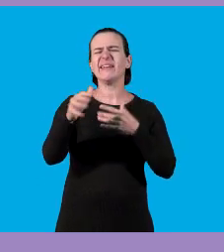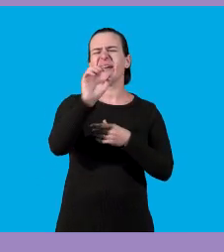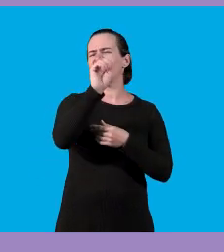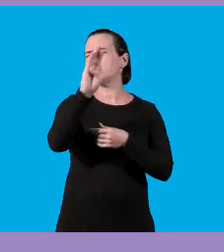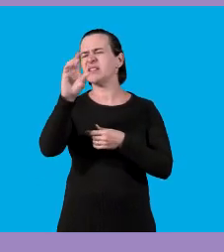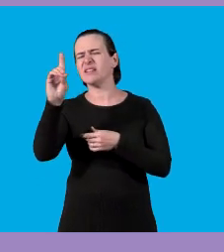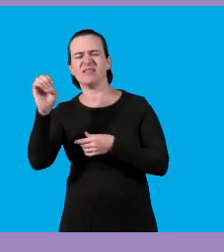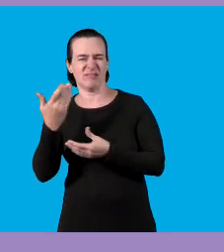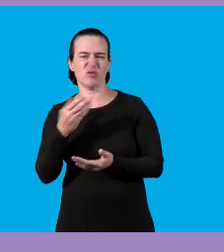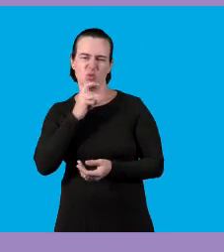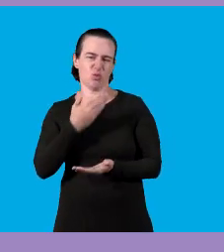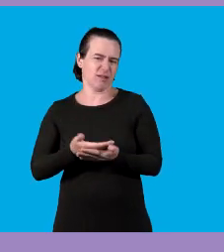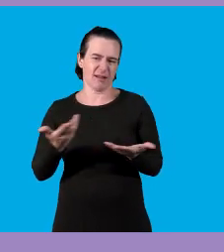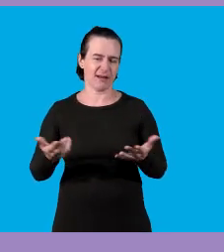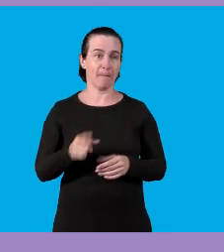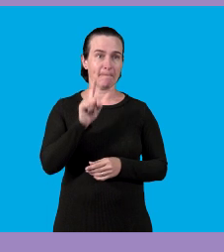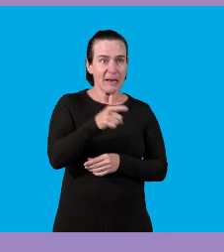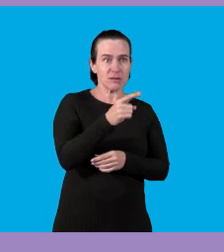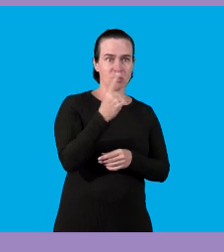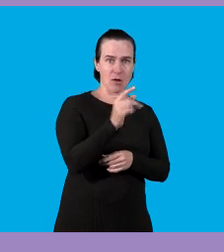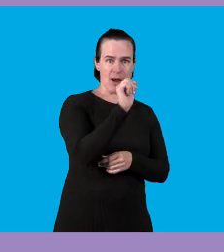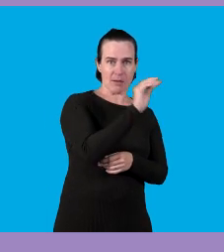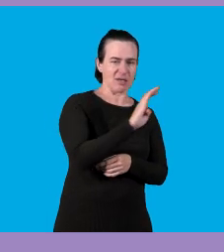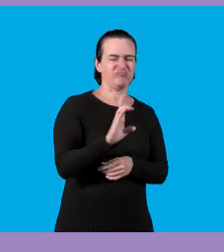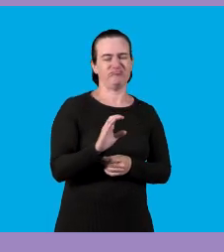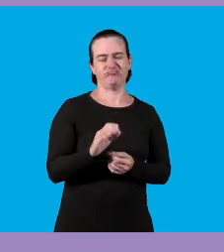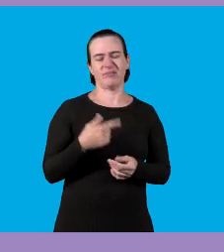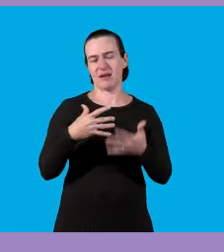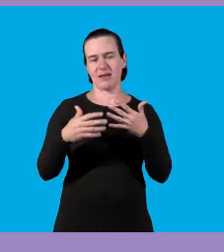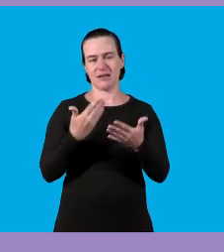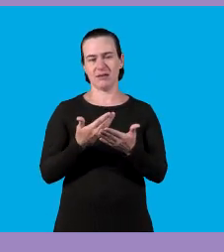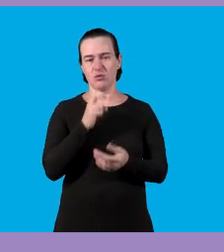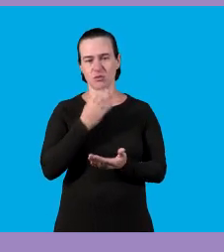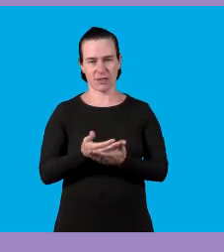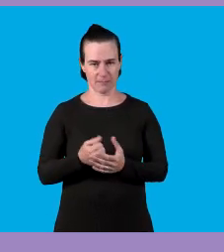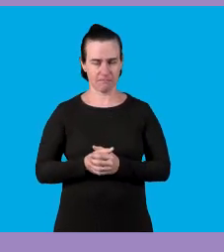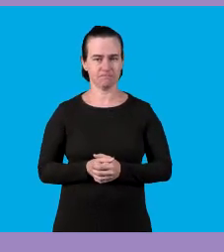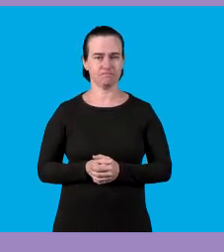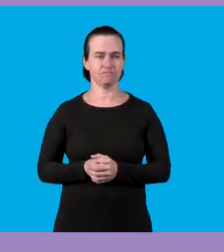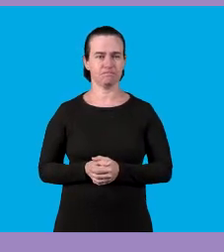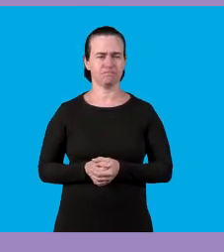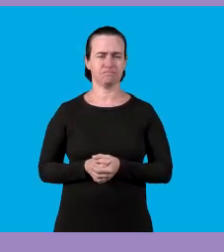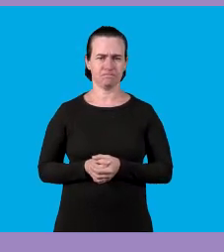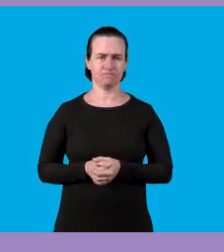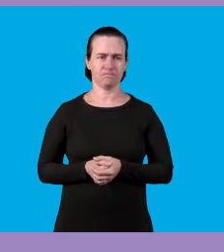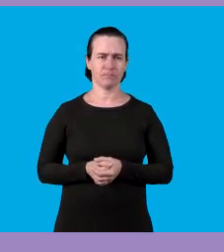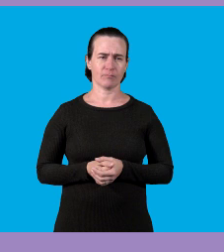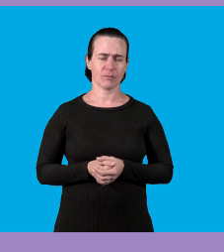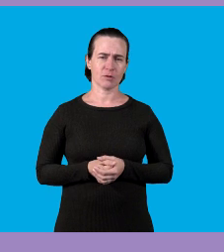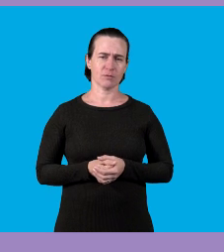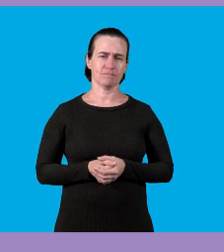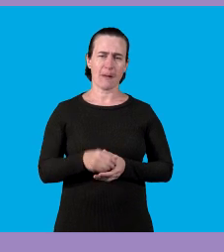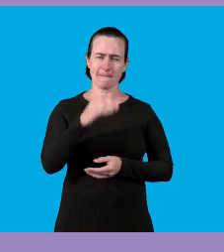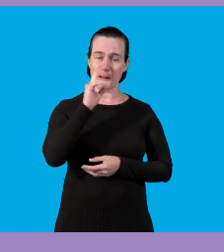letters. We don't necessarily have to be restricted to ABC and PQR. But then looking at two corresponding